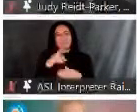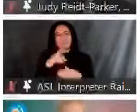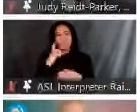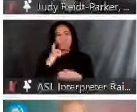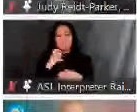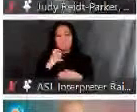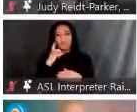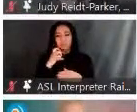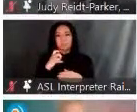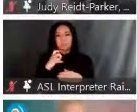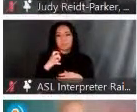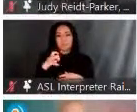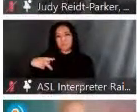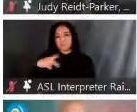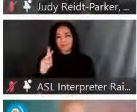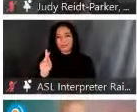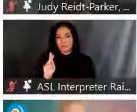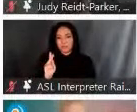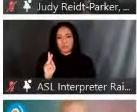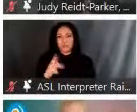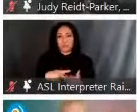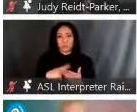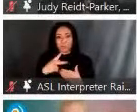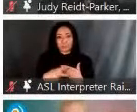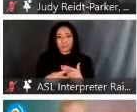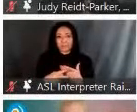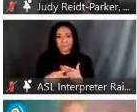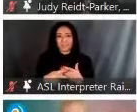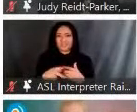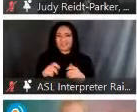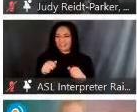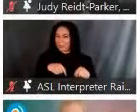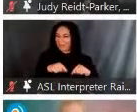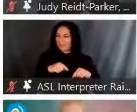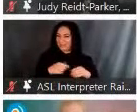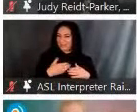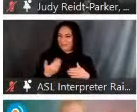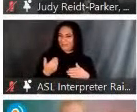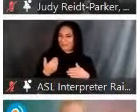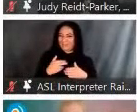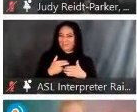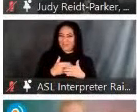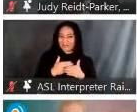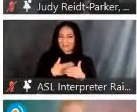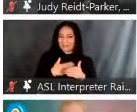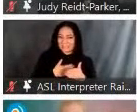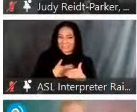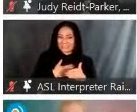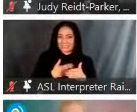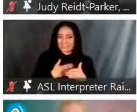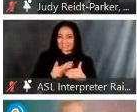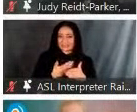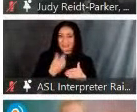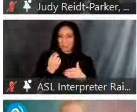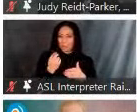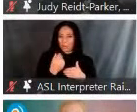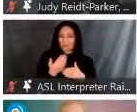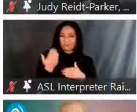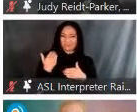at, can you go back to the prior slide, please? Thanks. Prior.